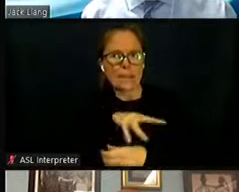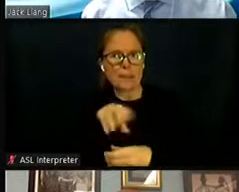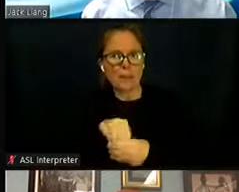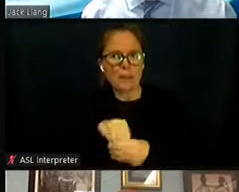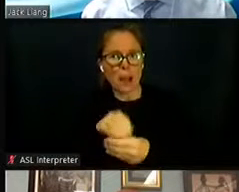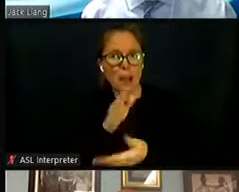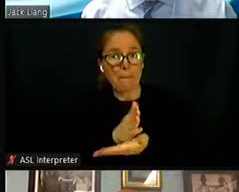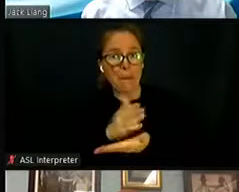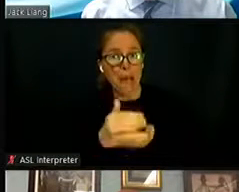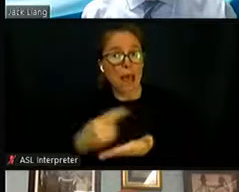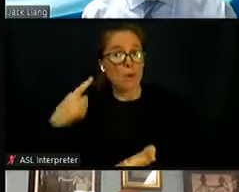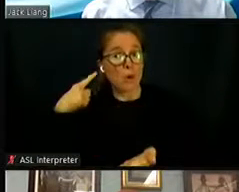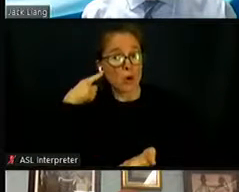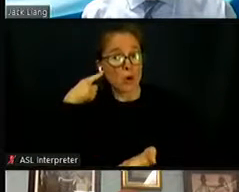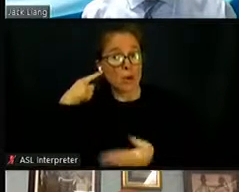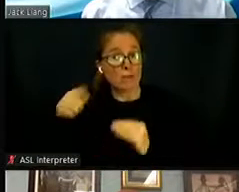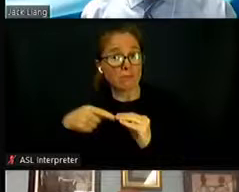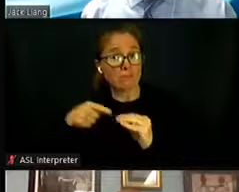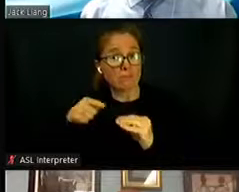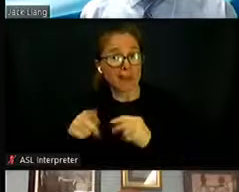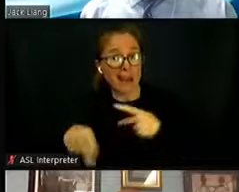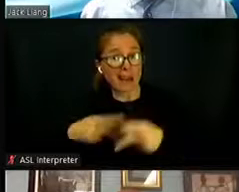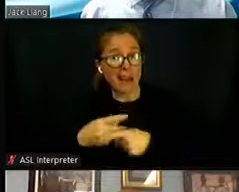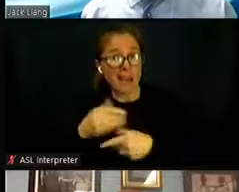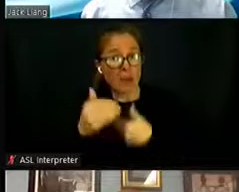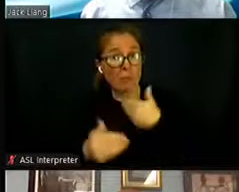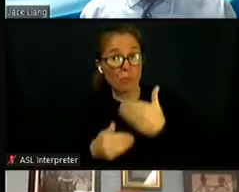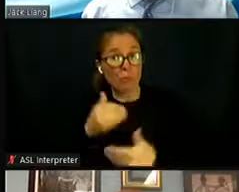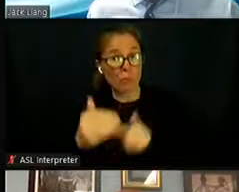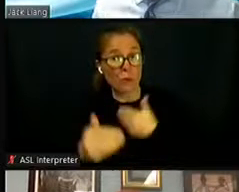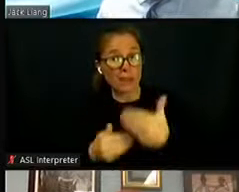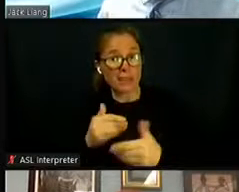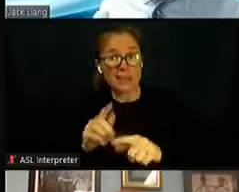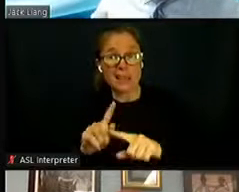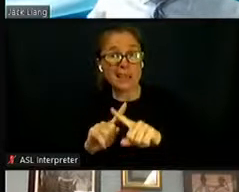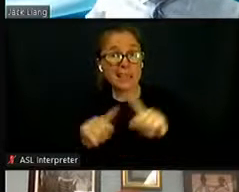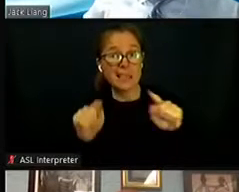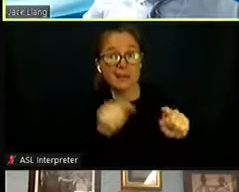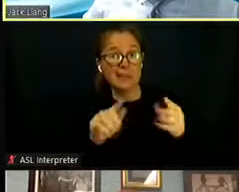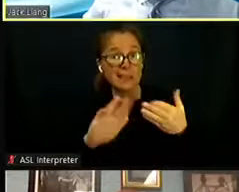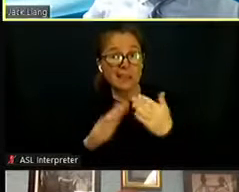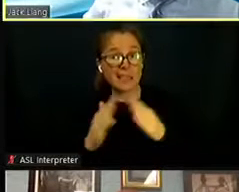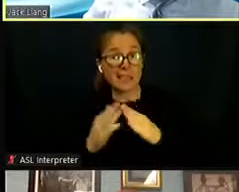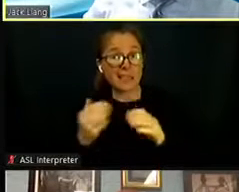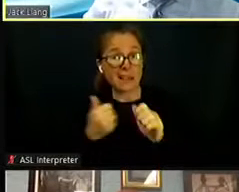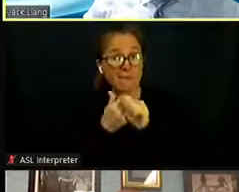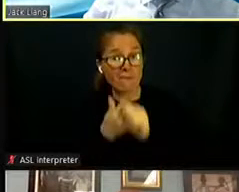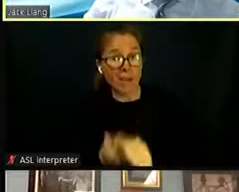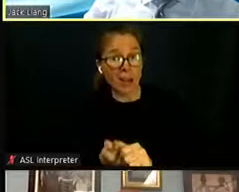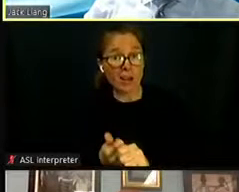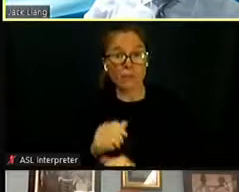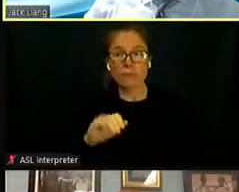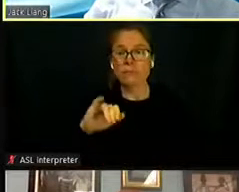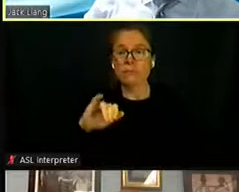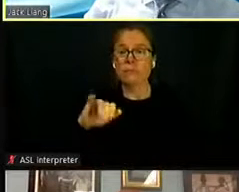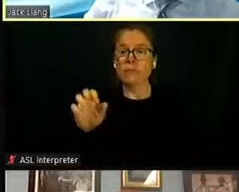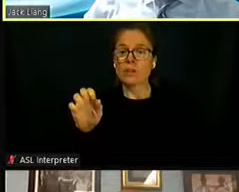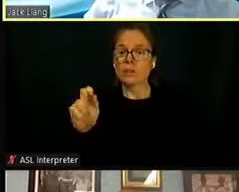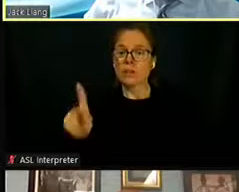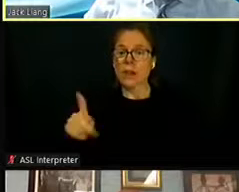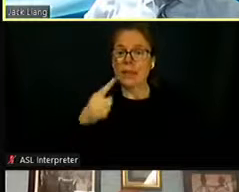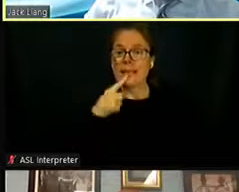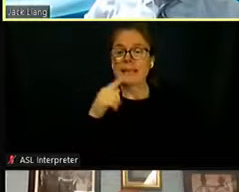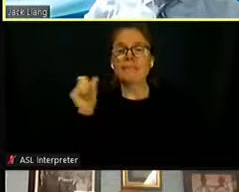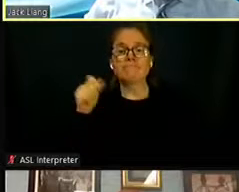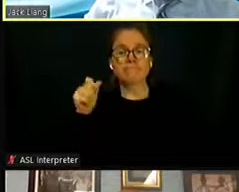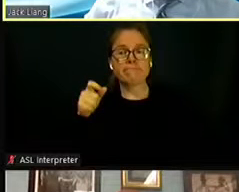heard of that process that different municipalities use? Yeah, that is actually included as a part